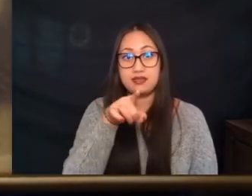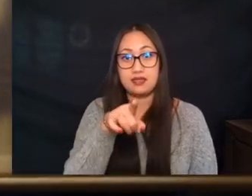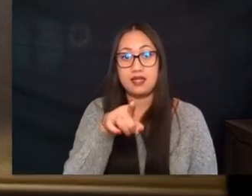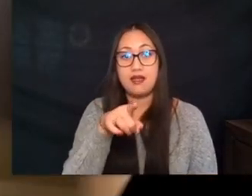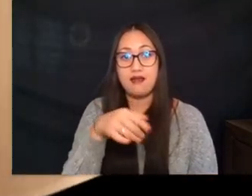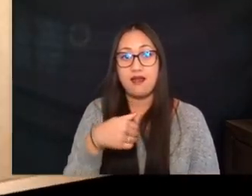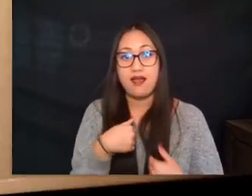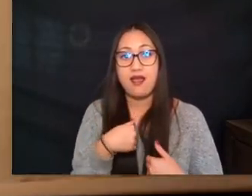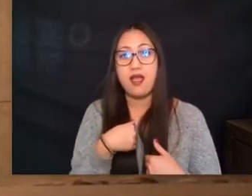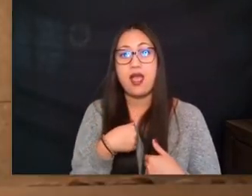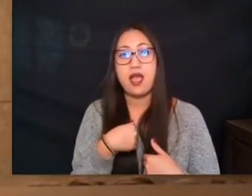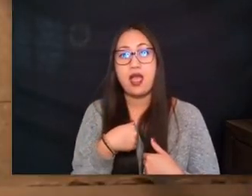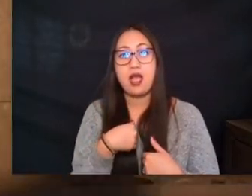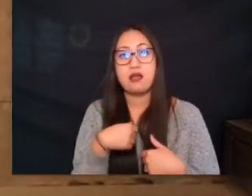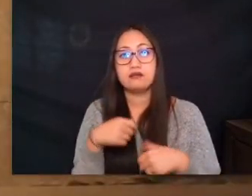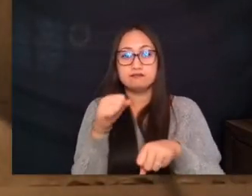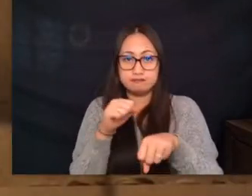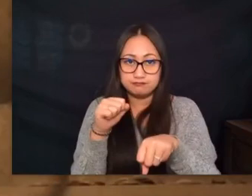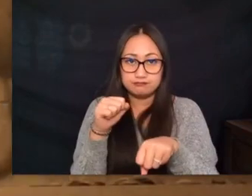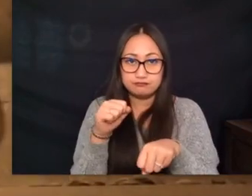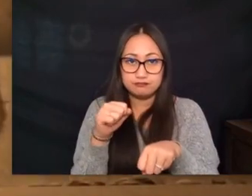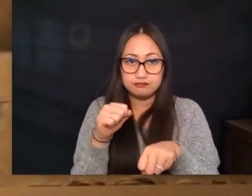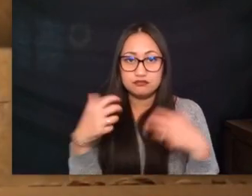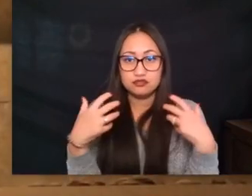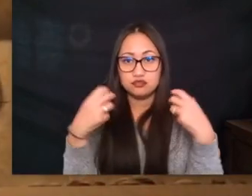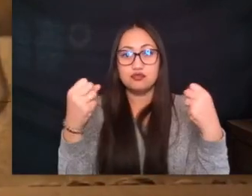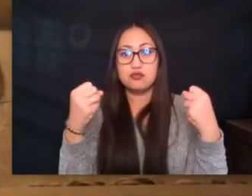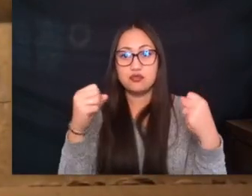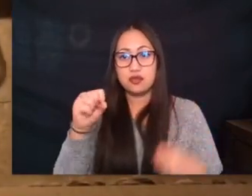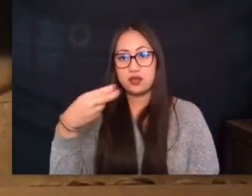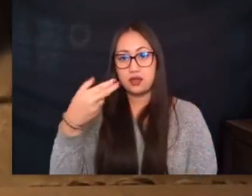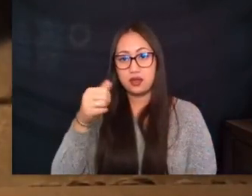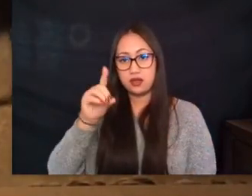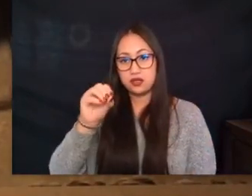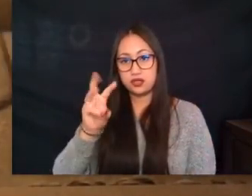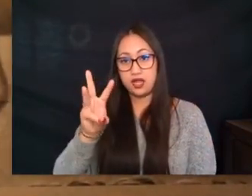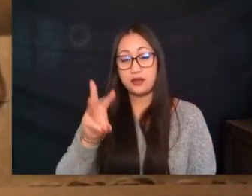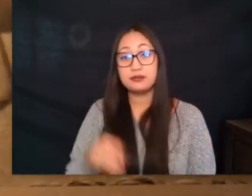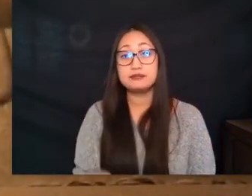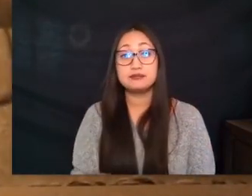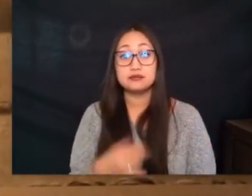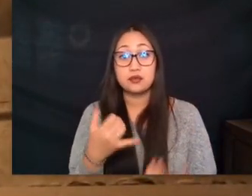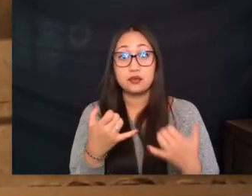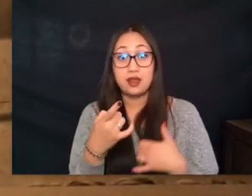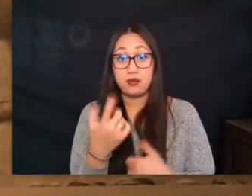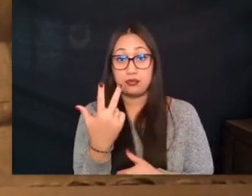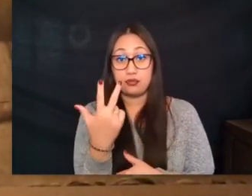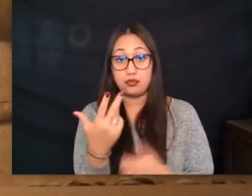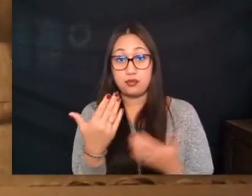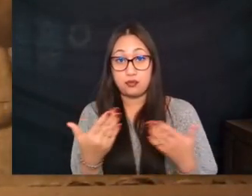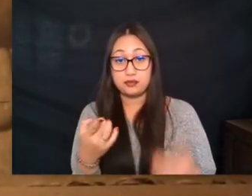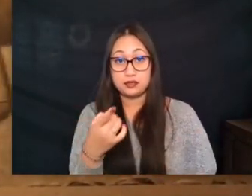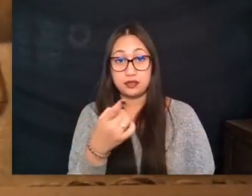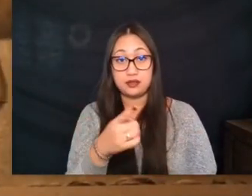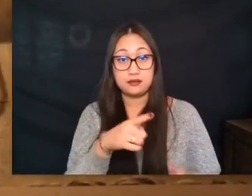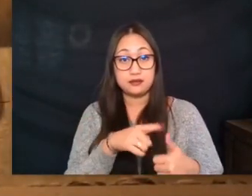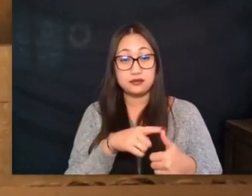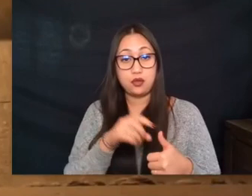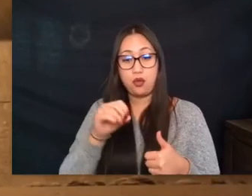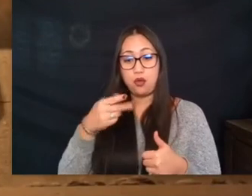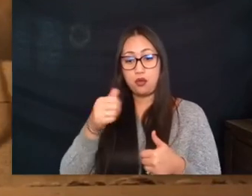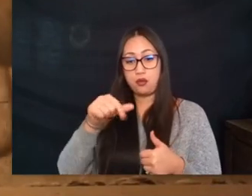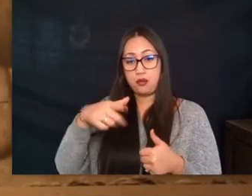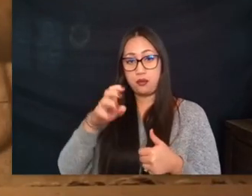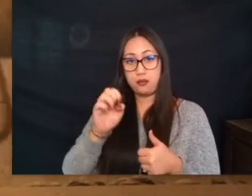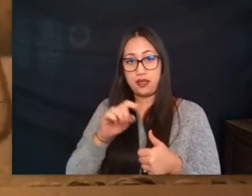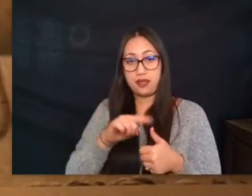like the one you see here. Take a look at our three objects again. We have our opaque unit cubes, our transparent clipboard,